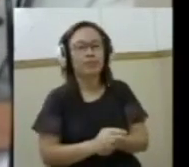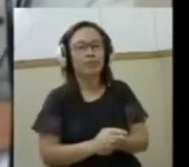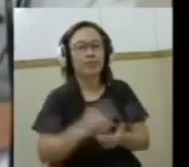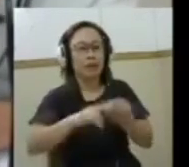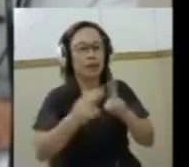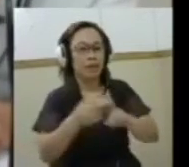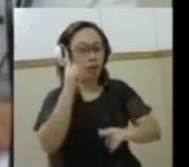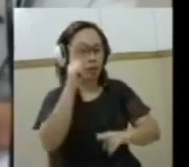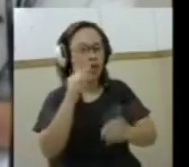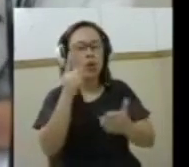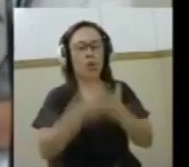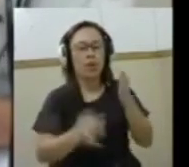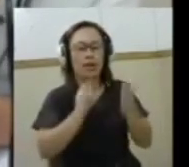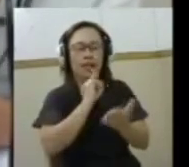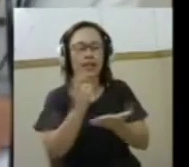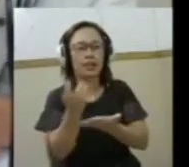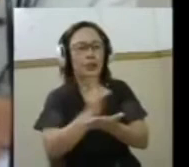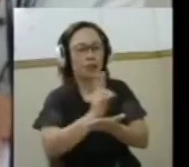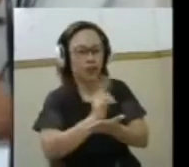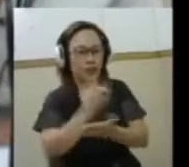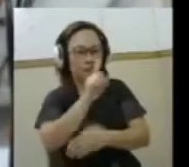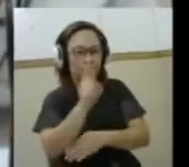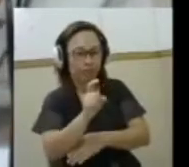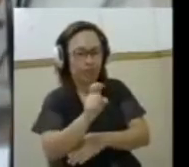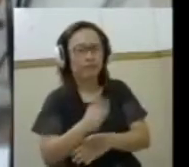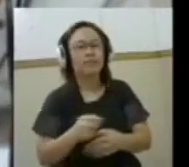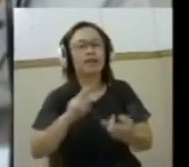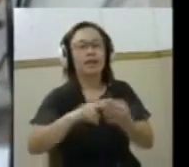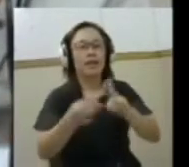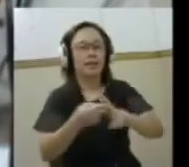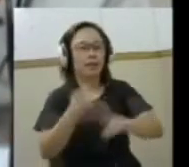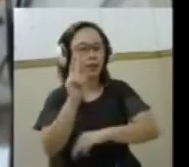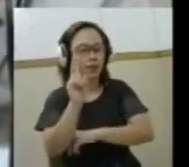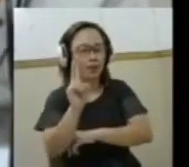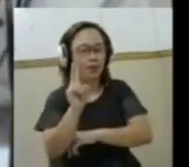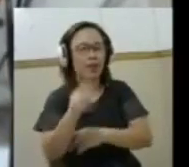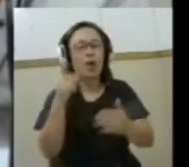1. What is research? And question number 2.